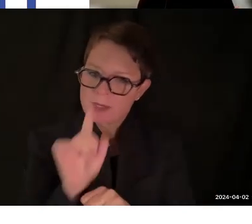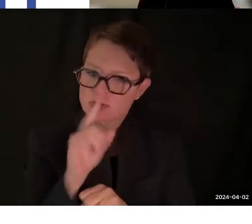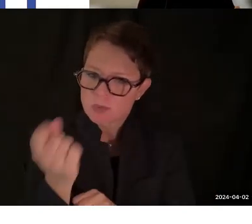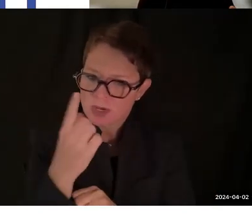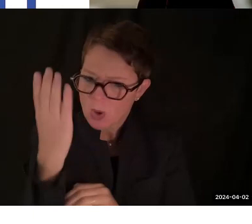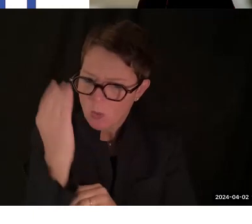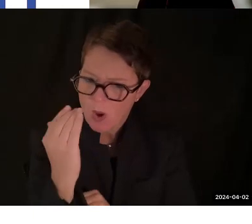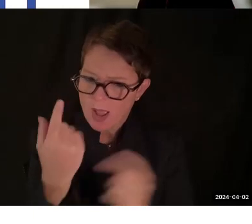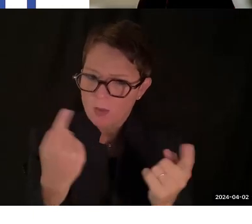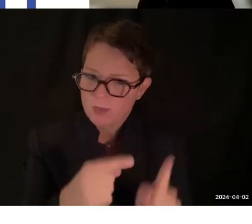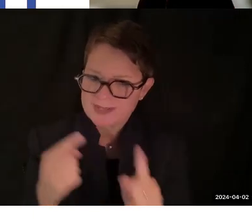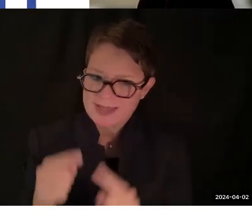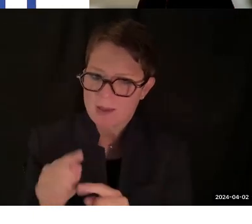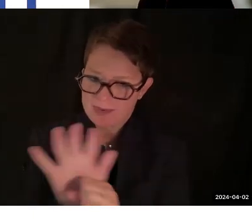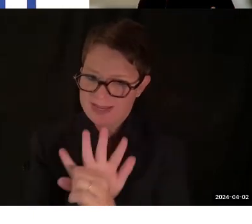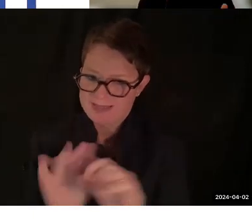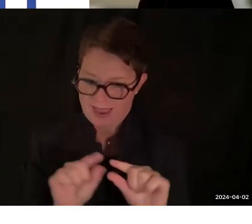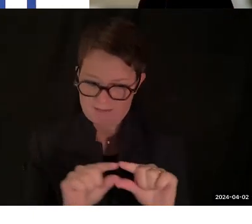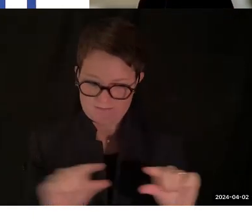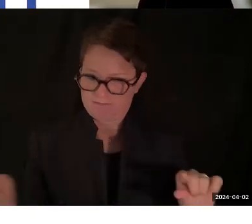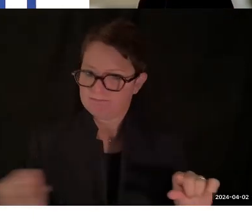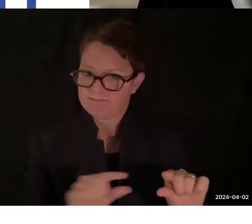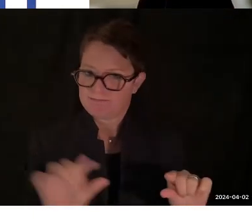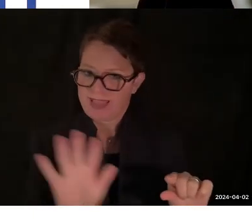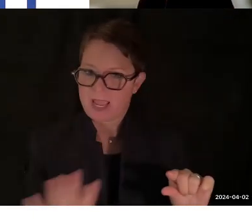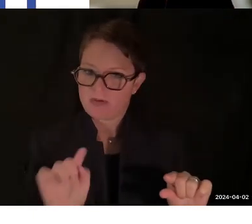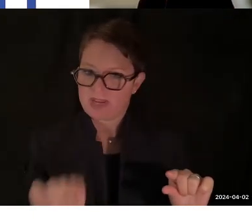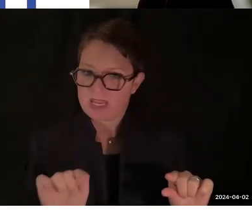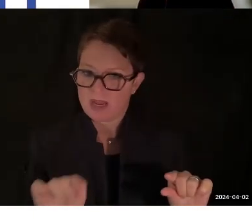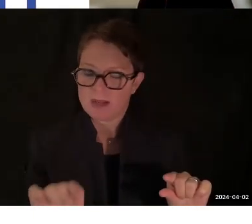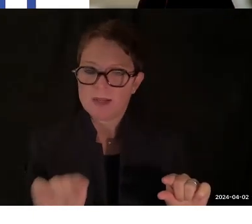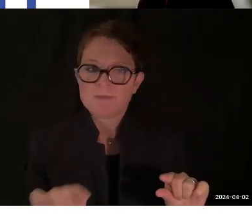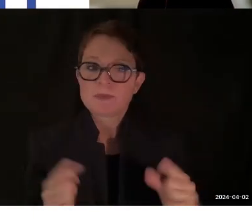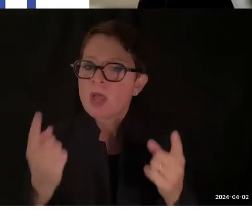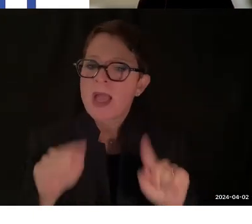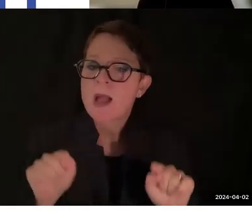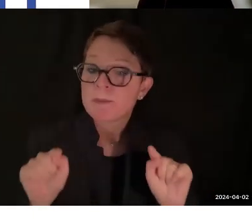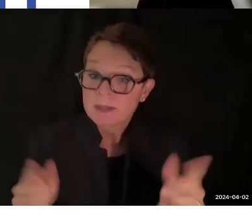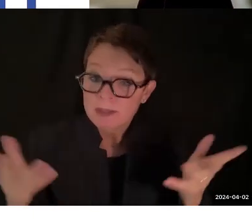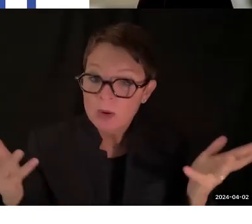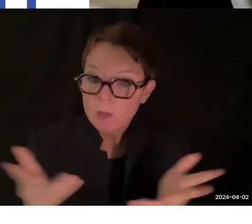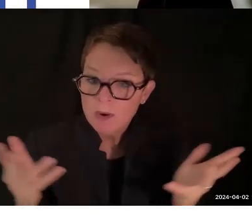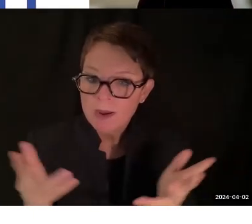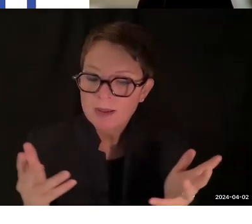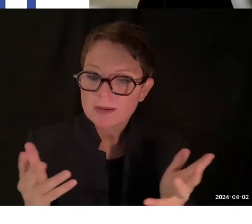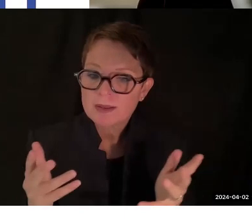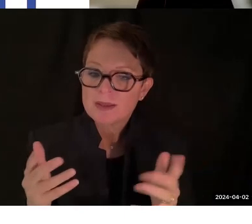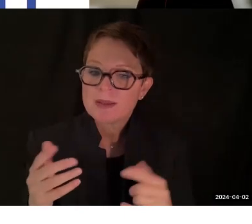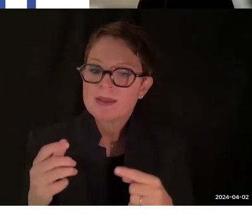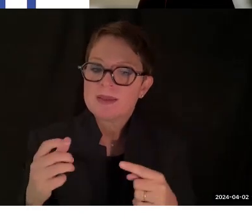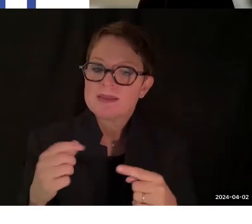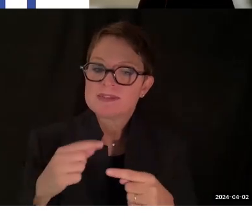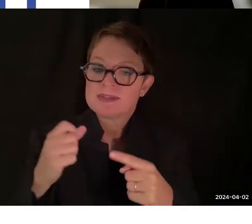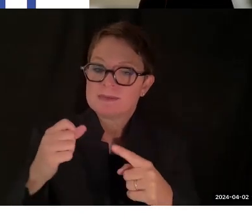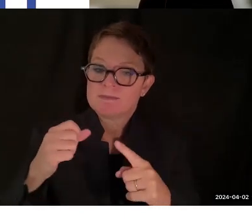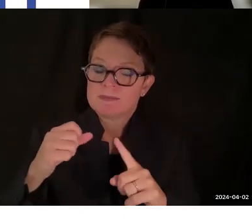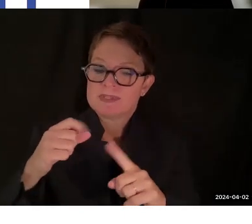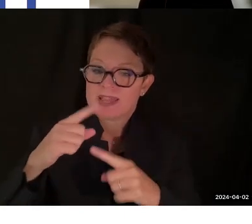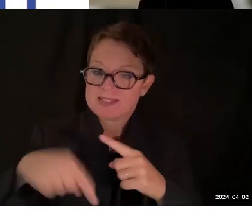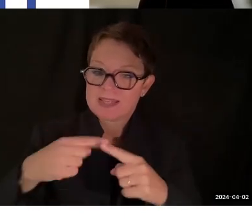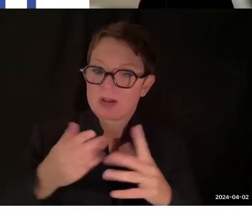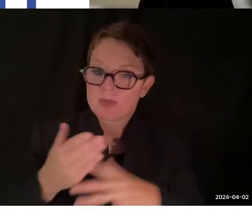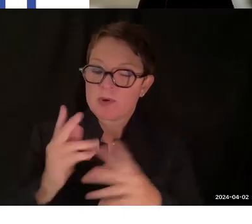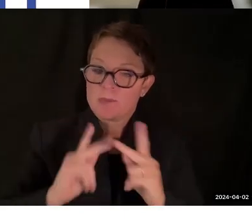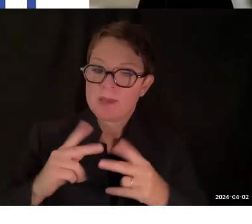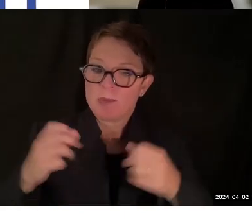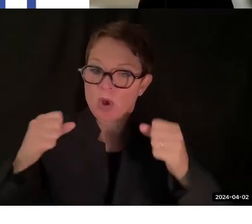understand, what's happening in those locations. What is happening at both of those locations is as signals cycle through, people are